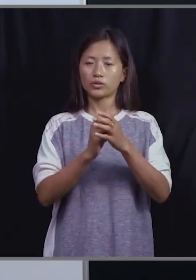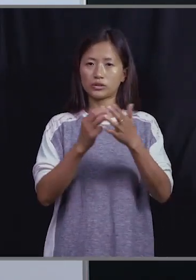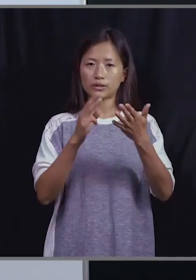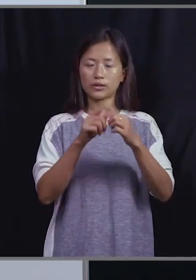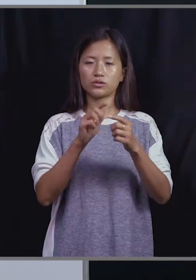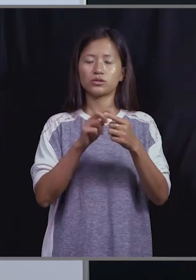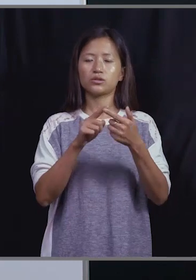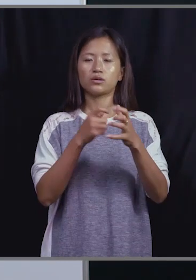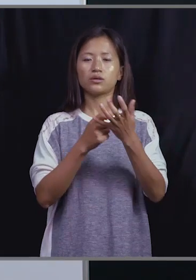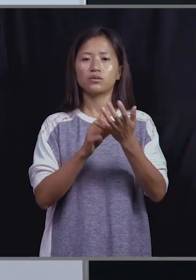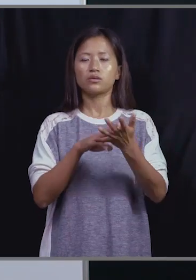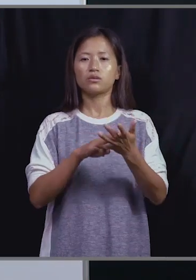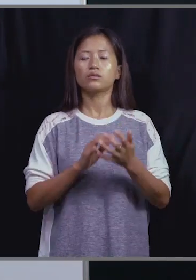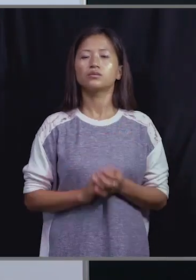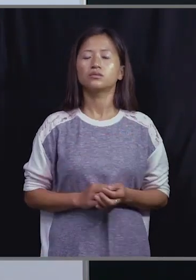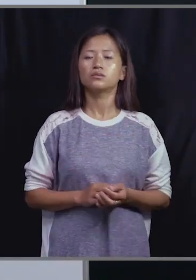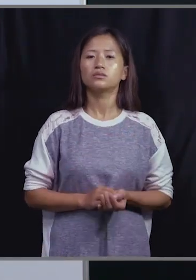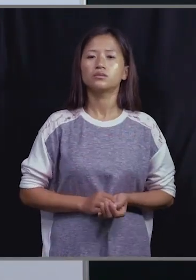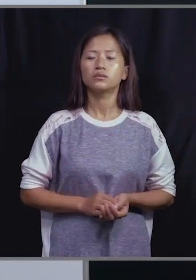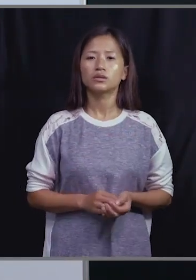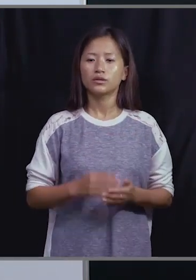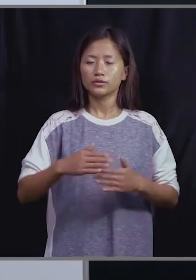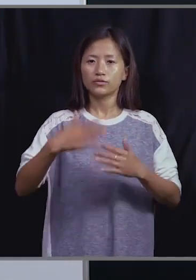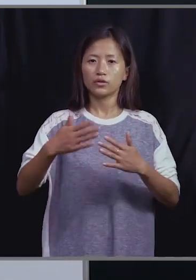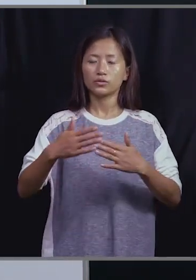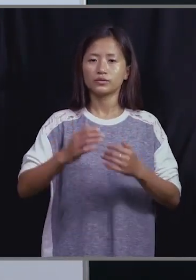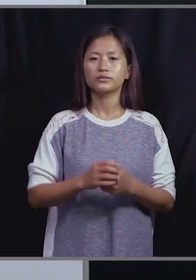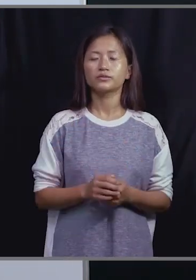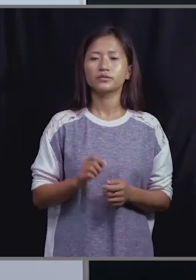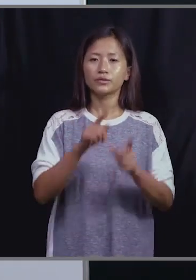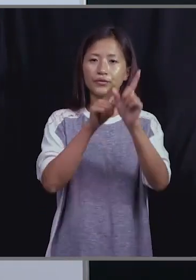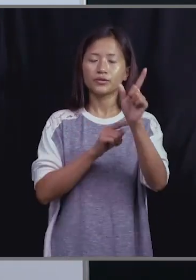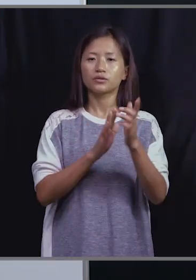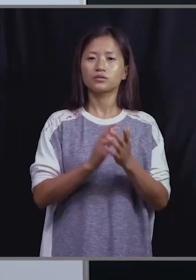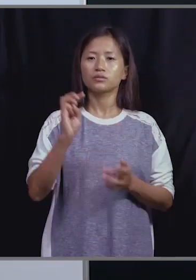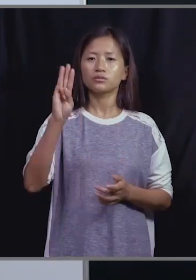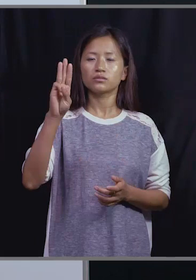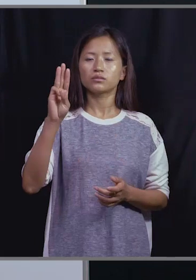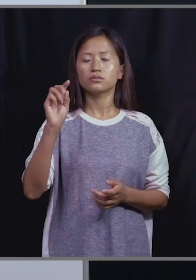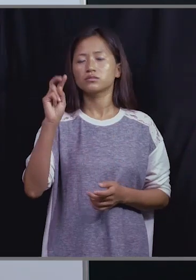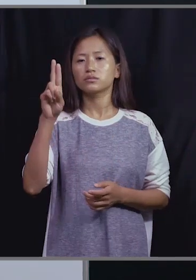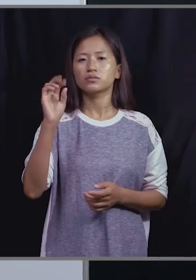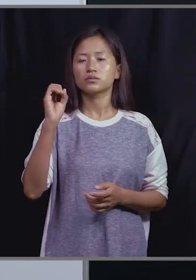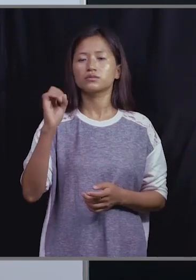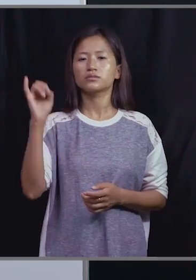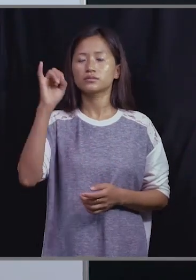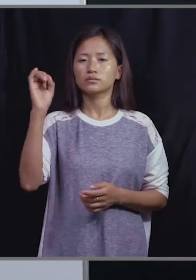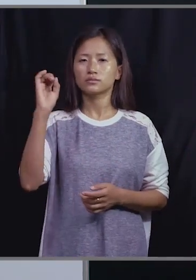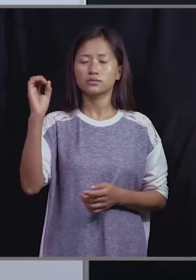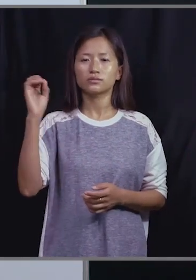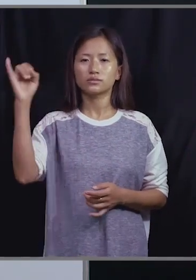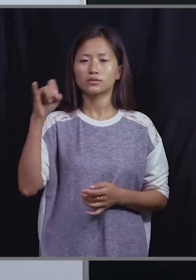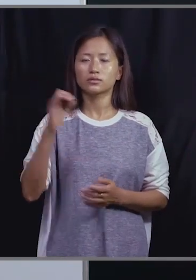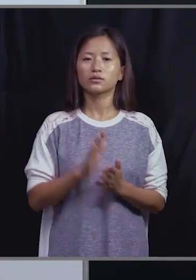of Yugoslavia. All right, and in the following years, in 2006, Montenegro, she